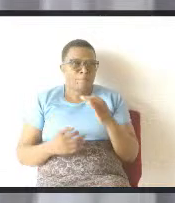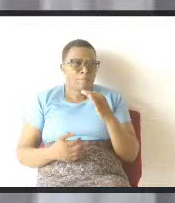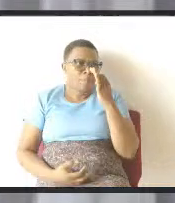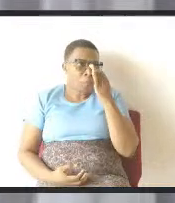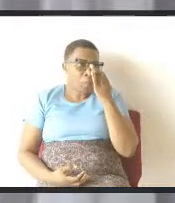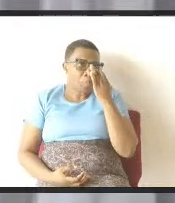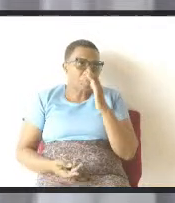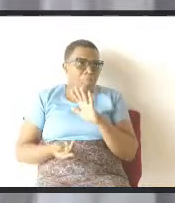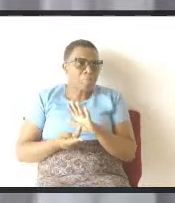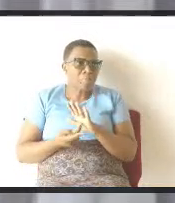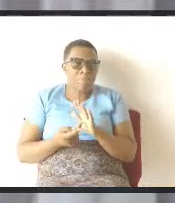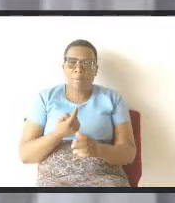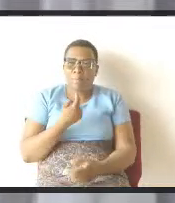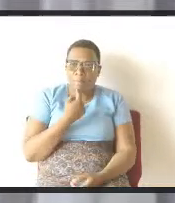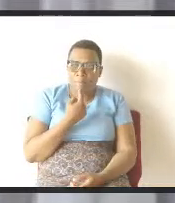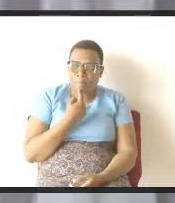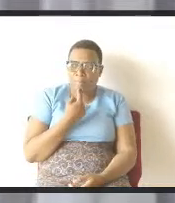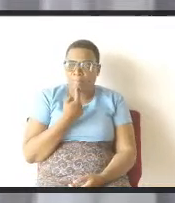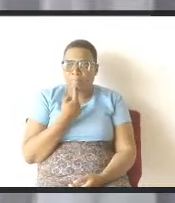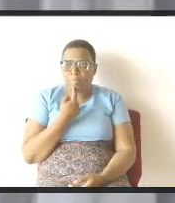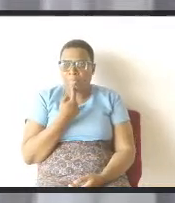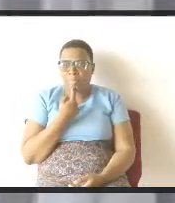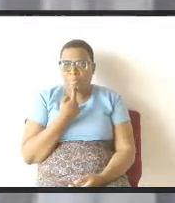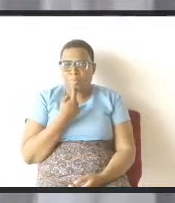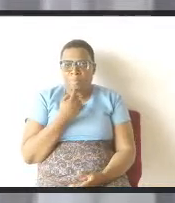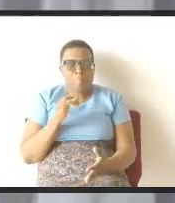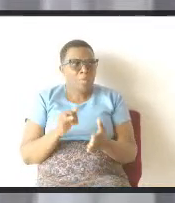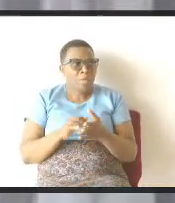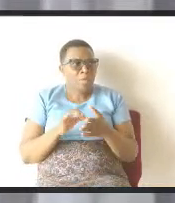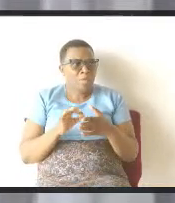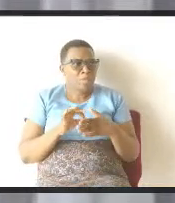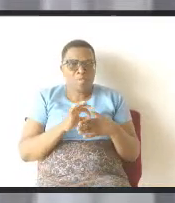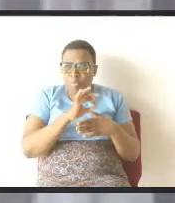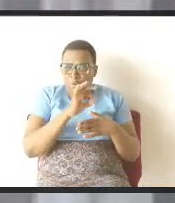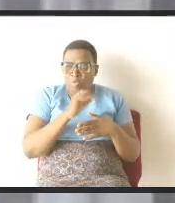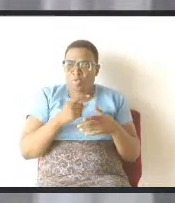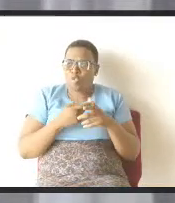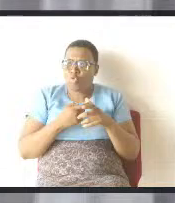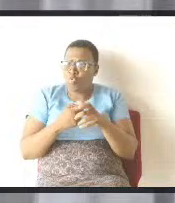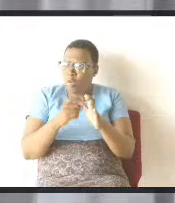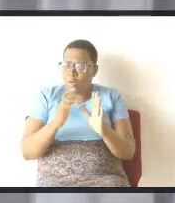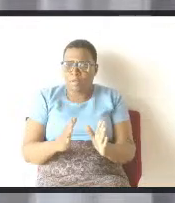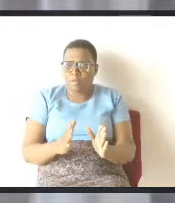Paul is saying that as spiritual runners,